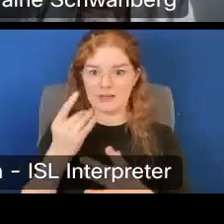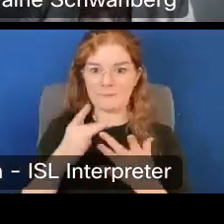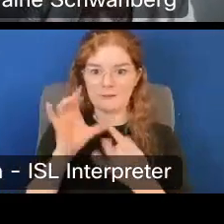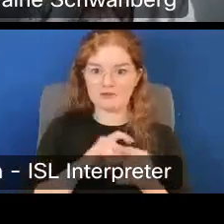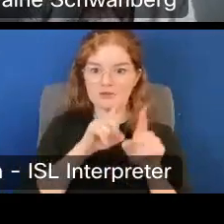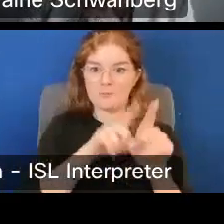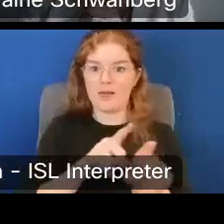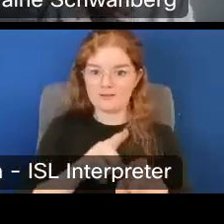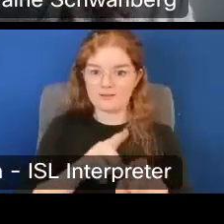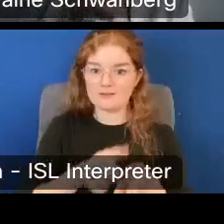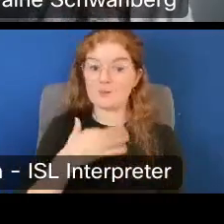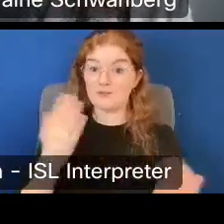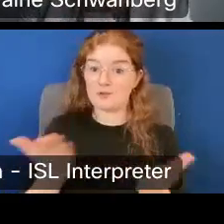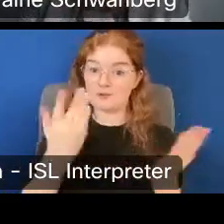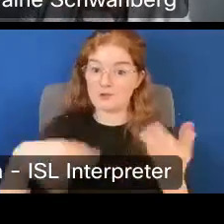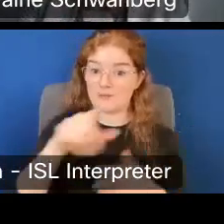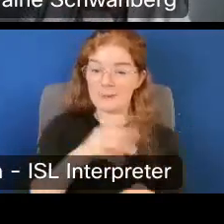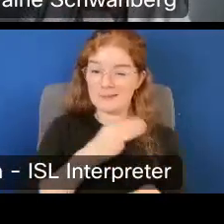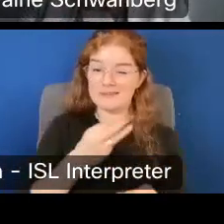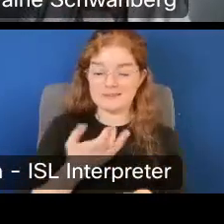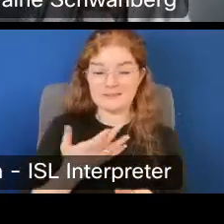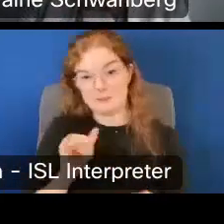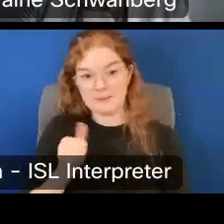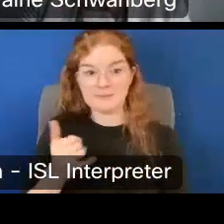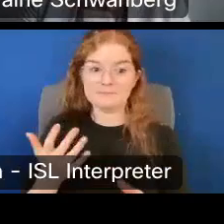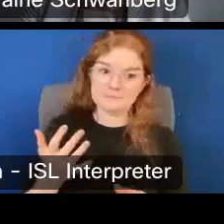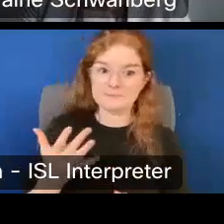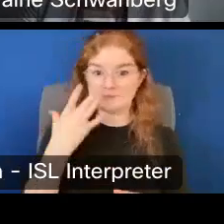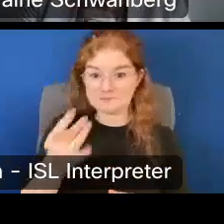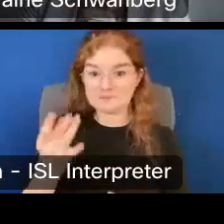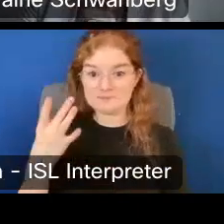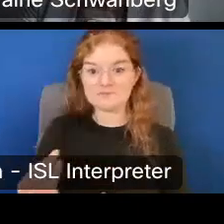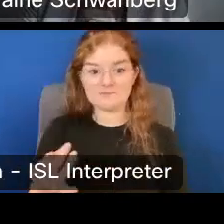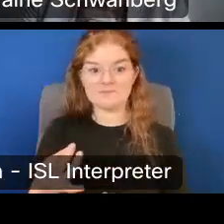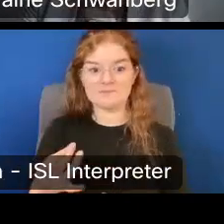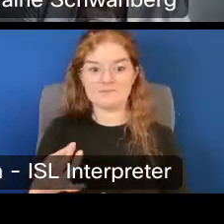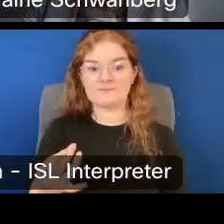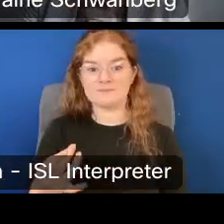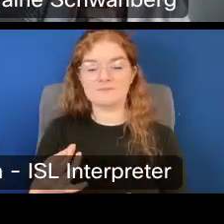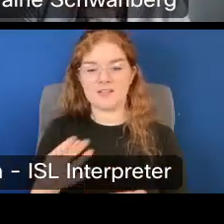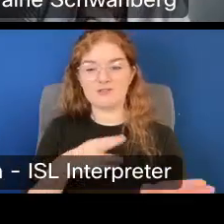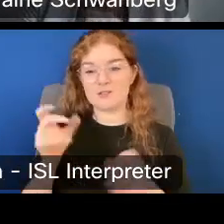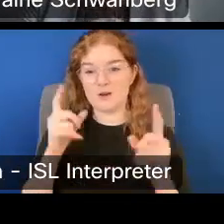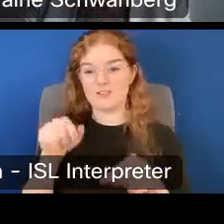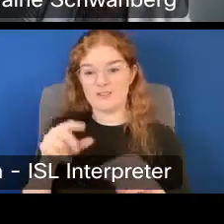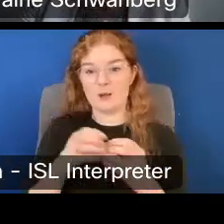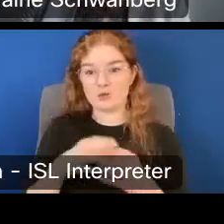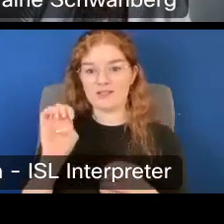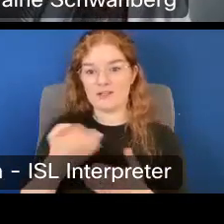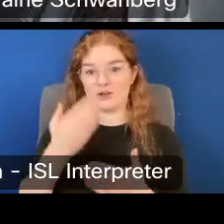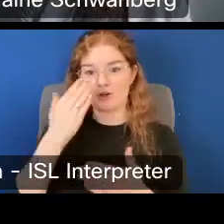if I can encourage you to really, I suppose, shine the spotlight on that Module 1 e-learning